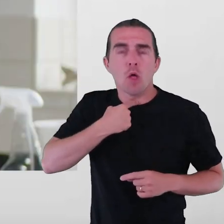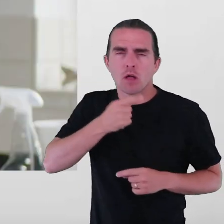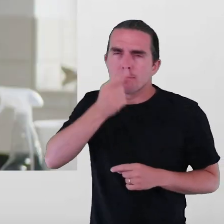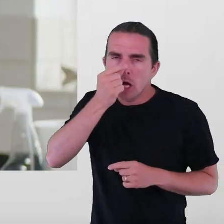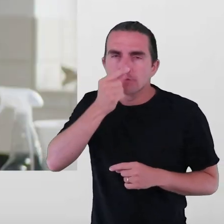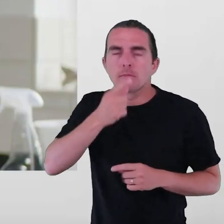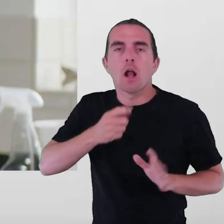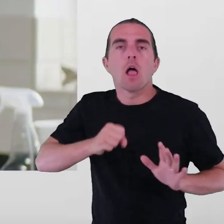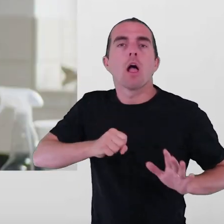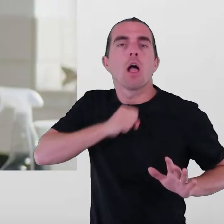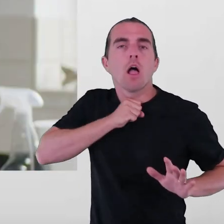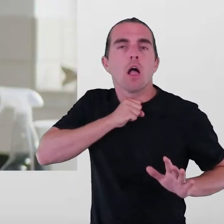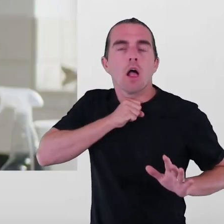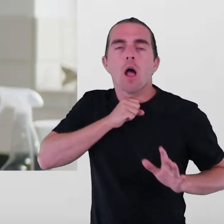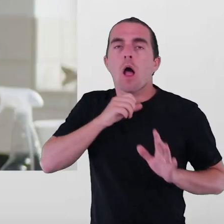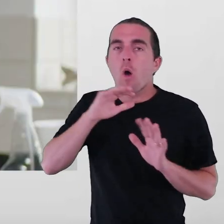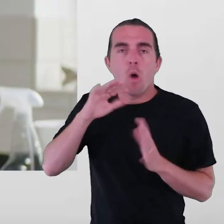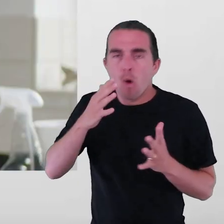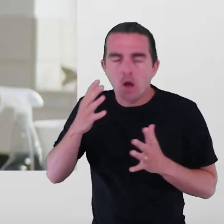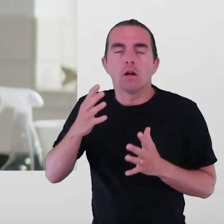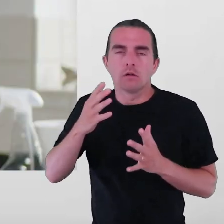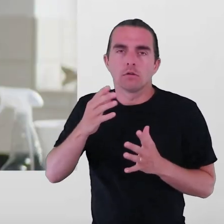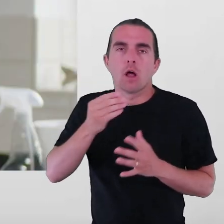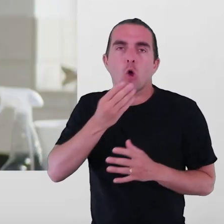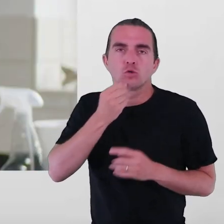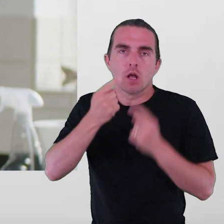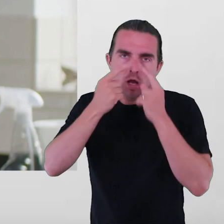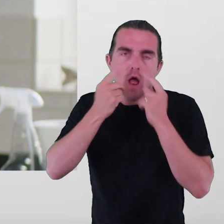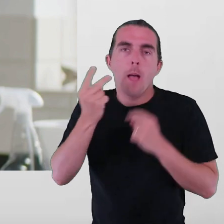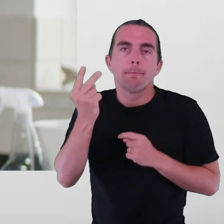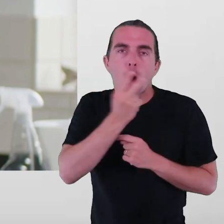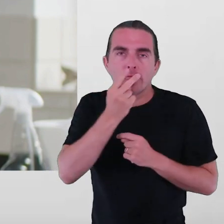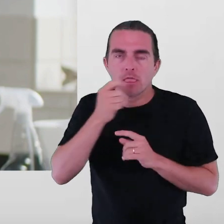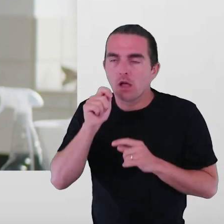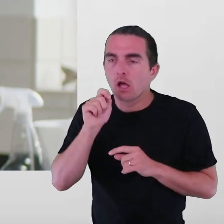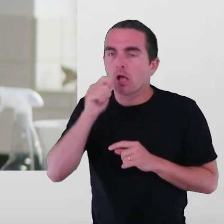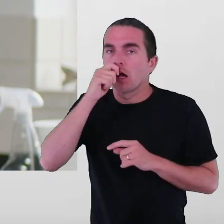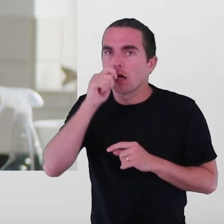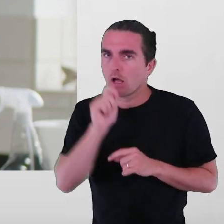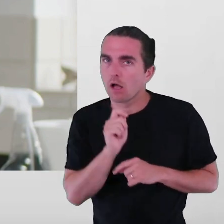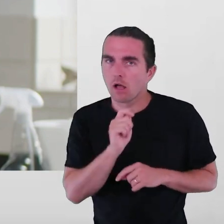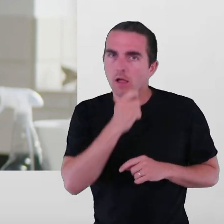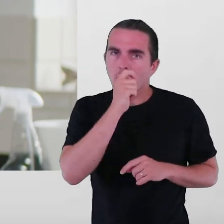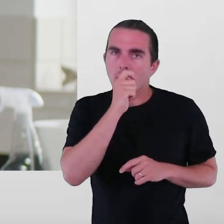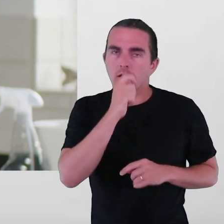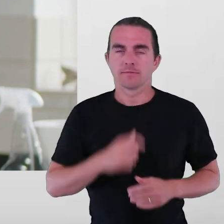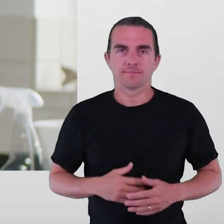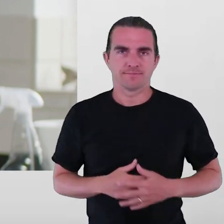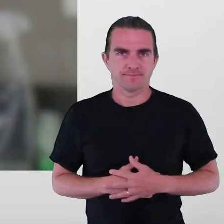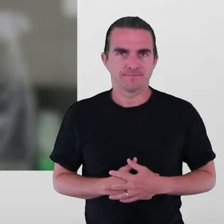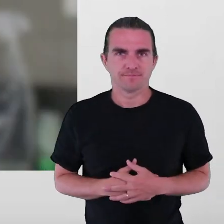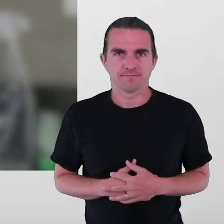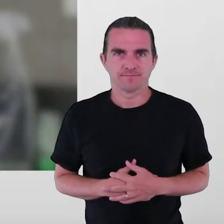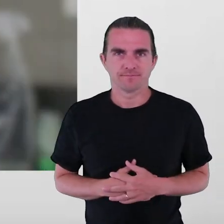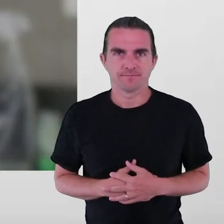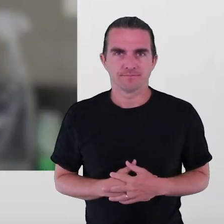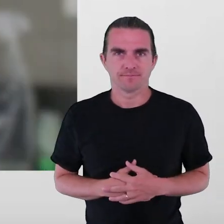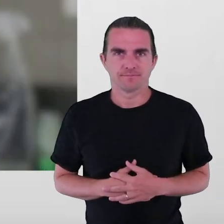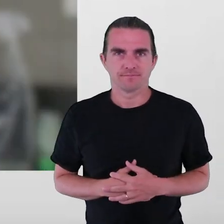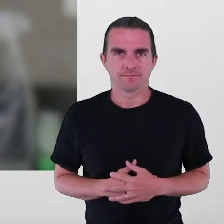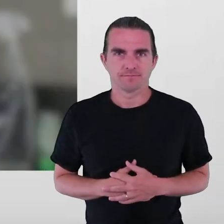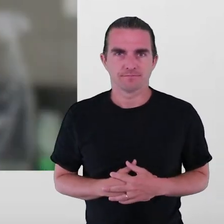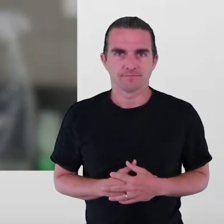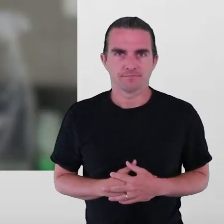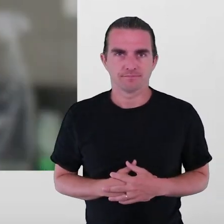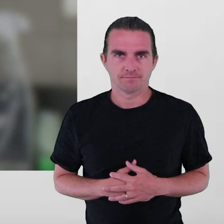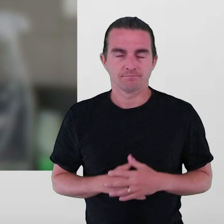reason you cannot take a throat swab, such as you've had a tracheostomy, swab both nostrils instead. Prepare